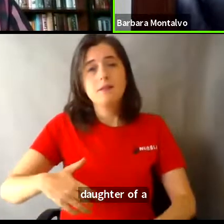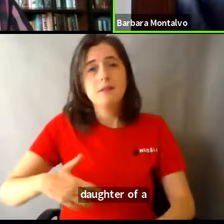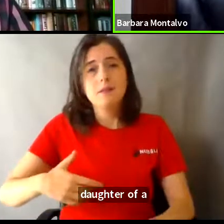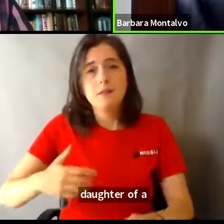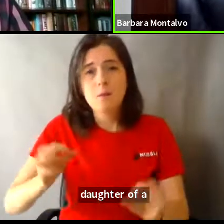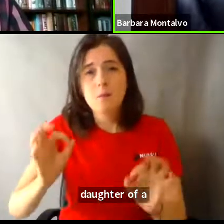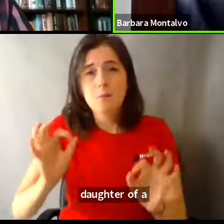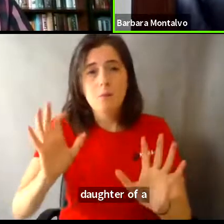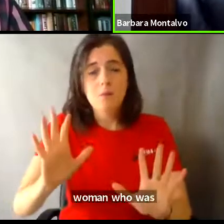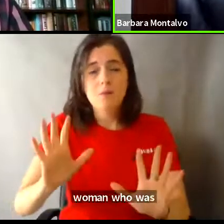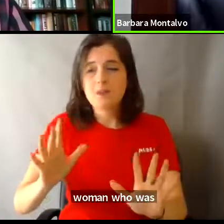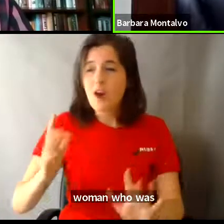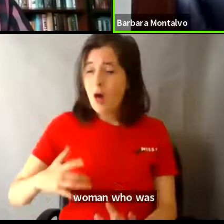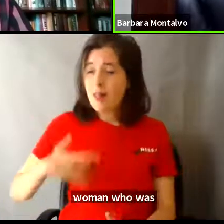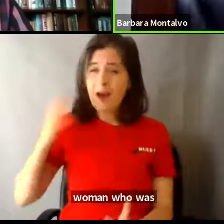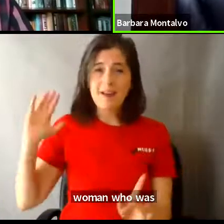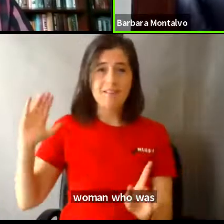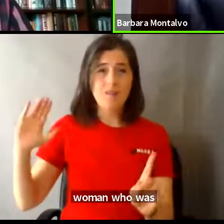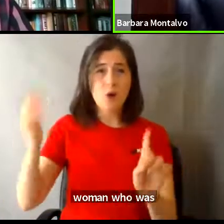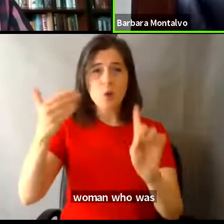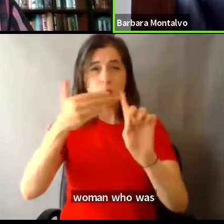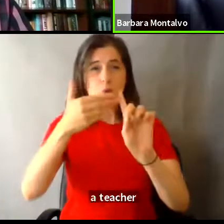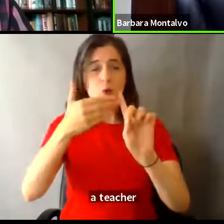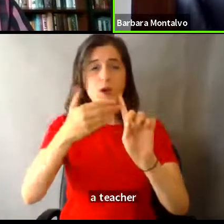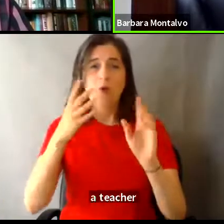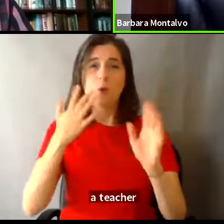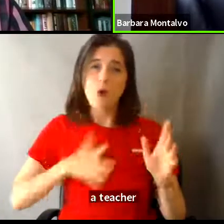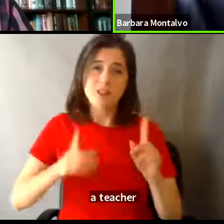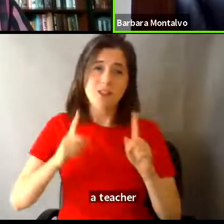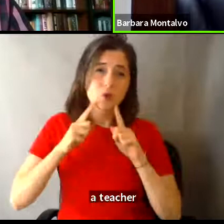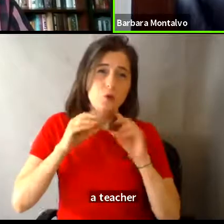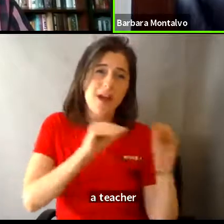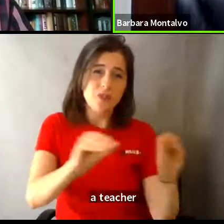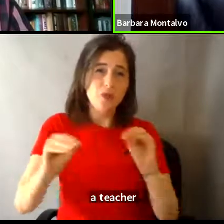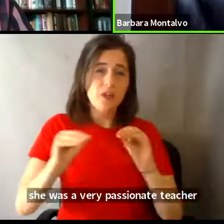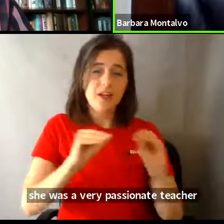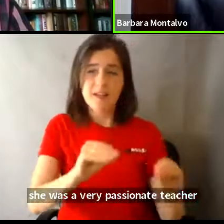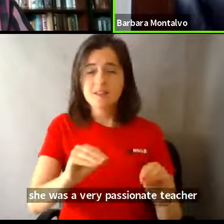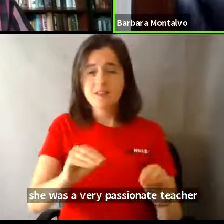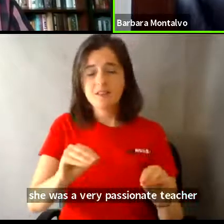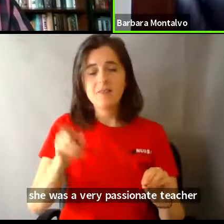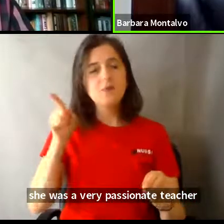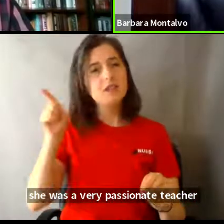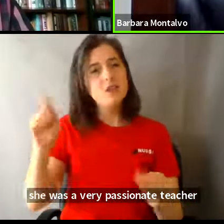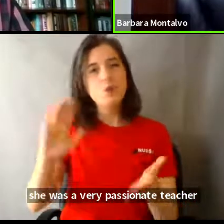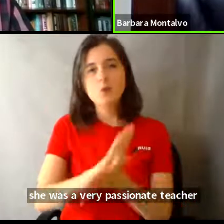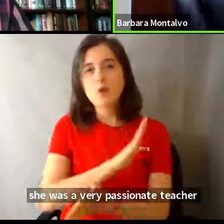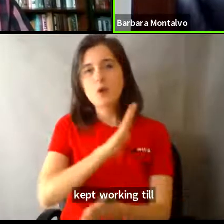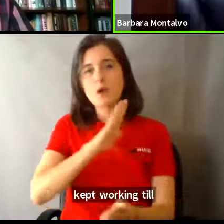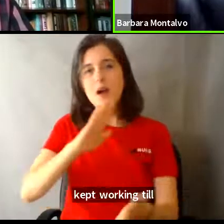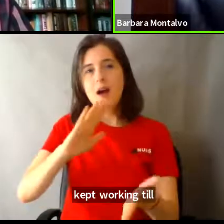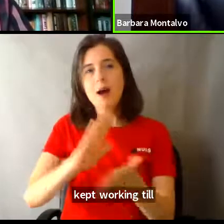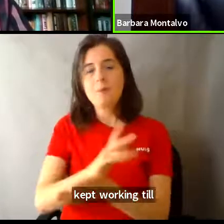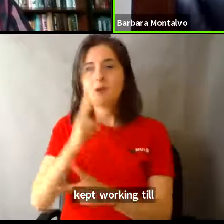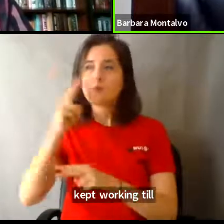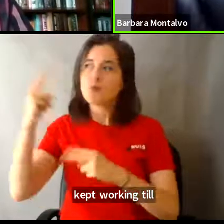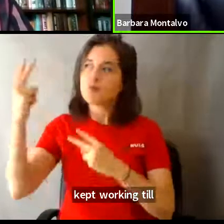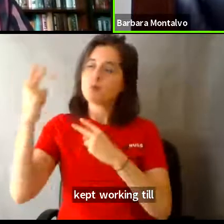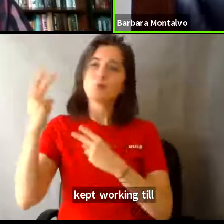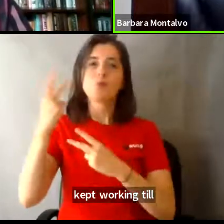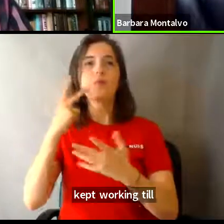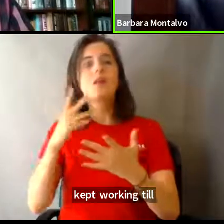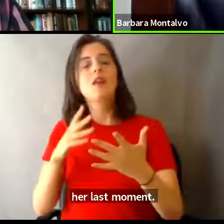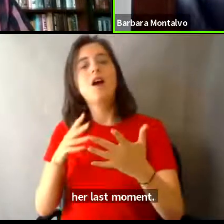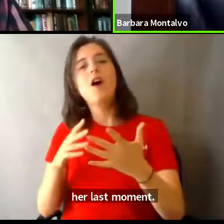to educate, and nothing made her happier than the achievements of the revolution in this